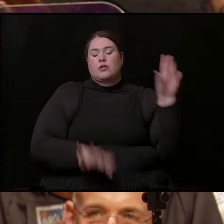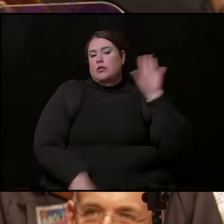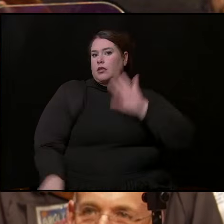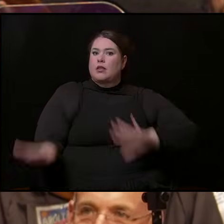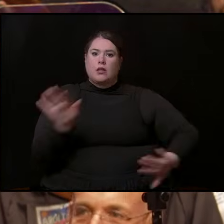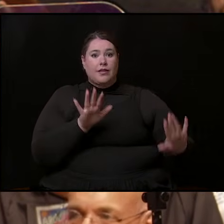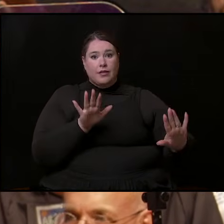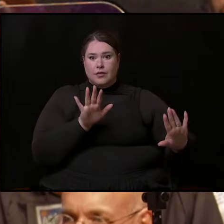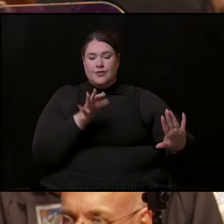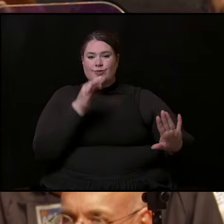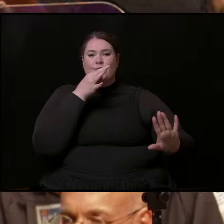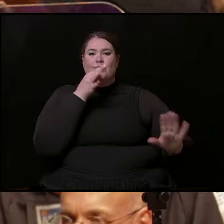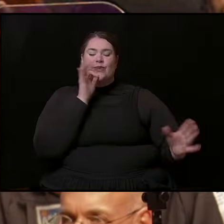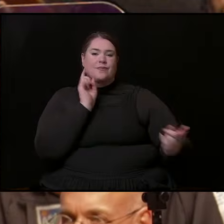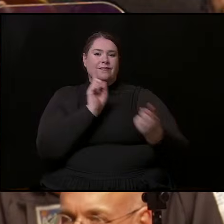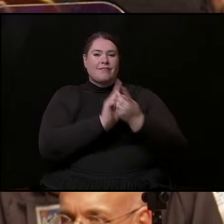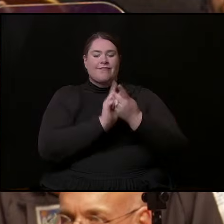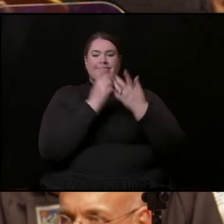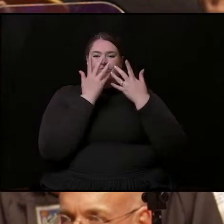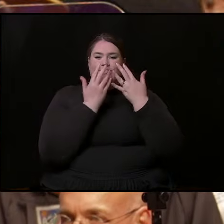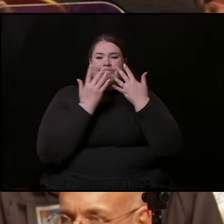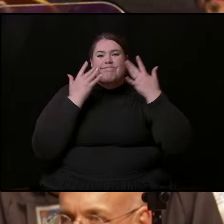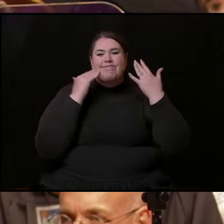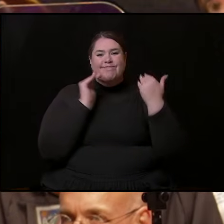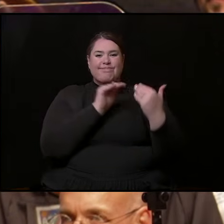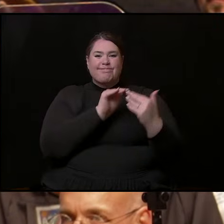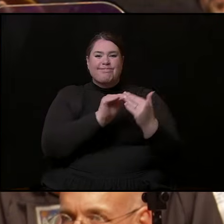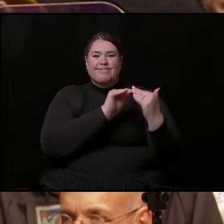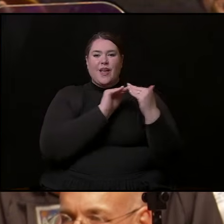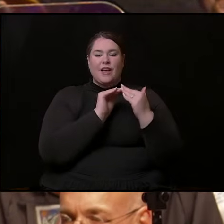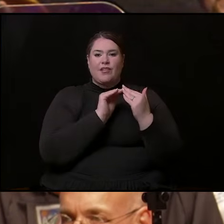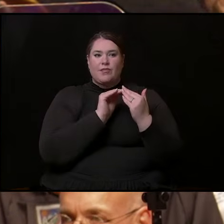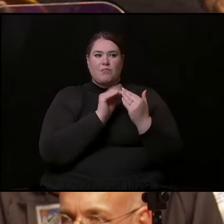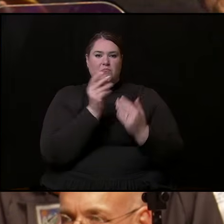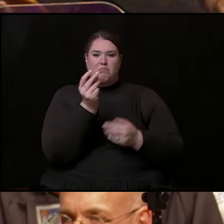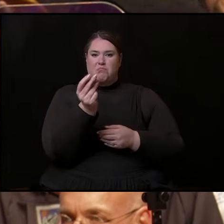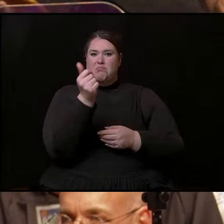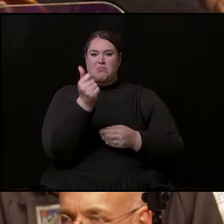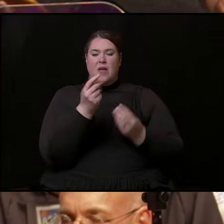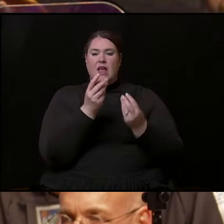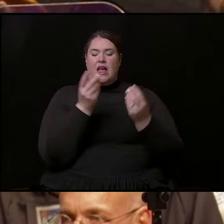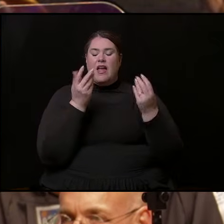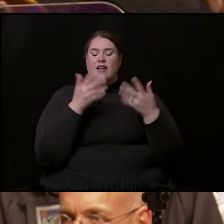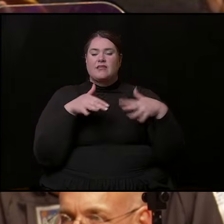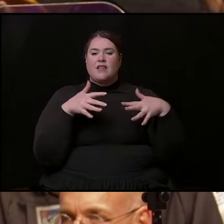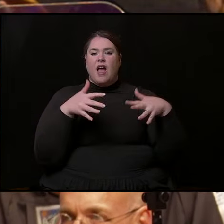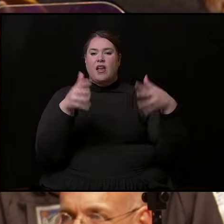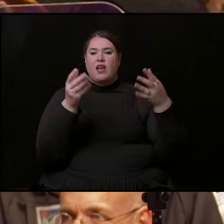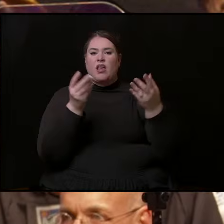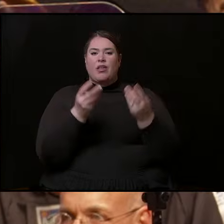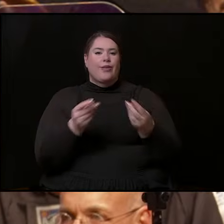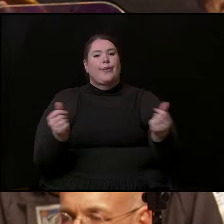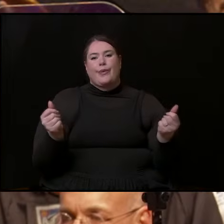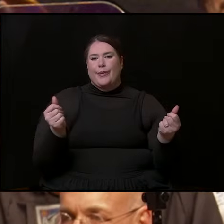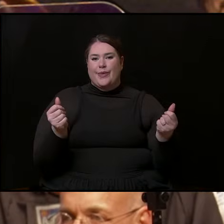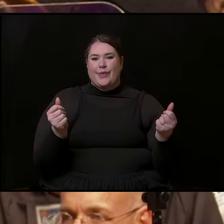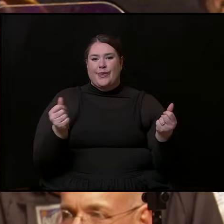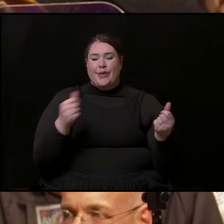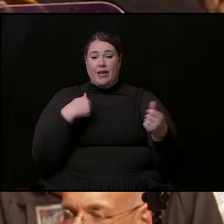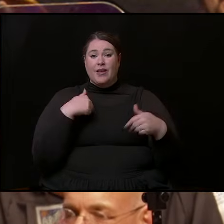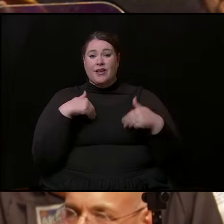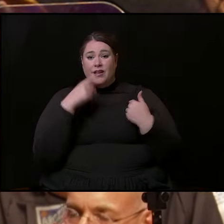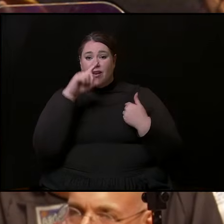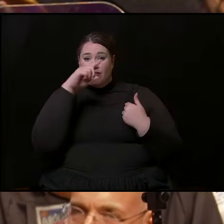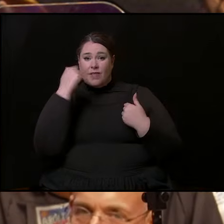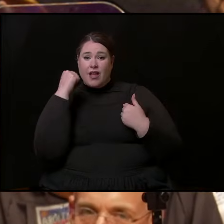some of the friendliest faces. And just like that, my anxiety faded. I was a young Black girl from Fort Lauderdale,